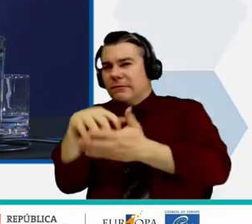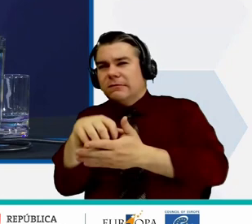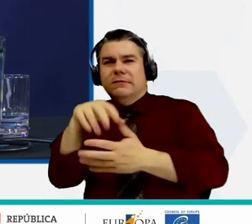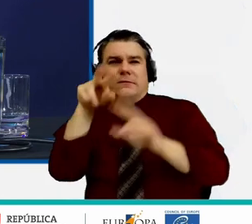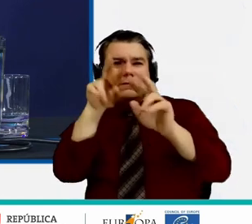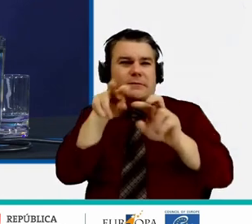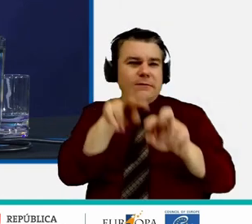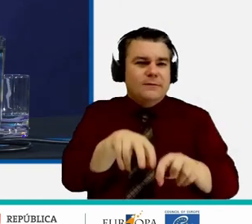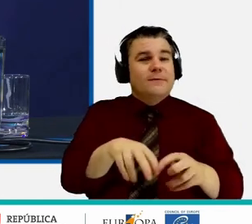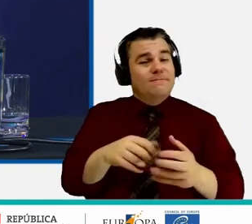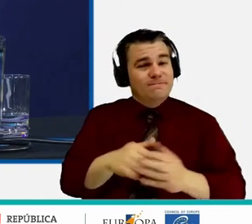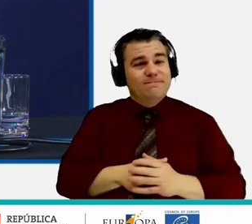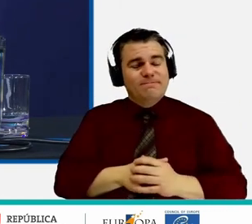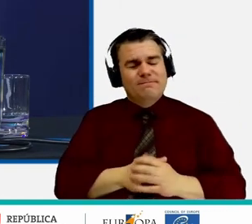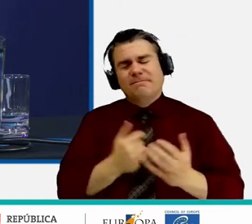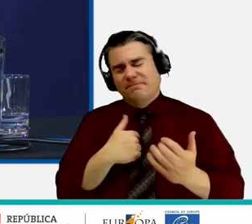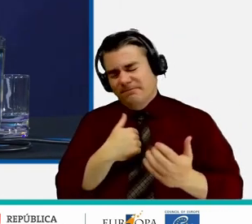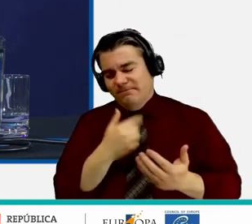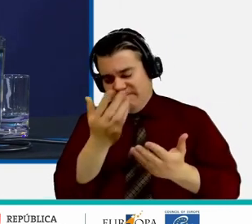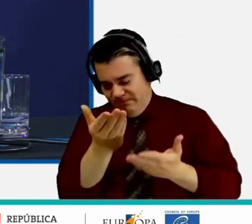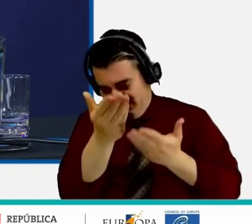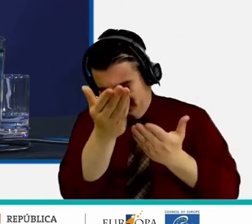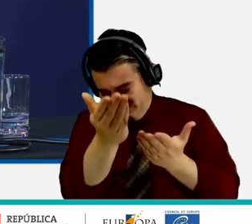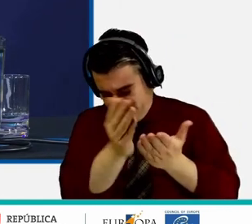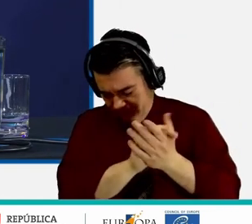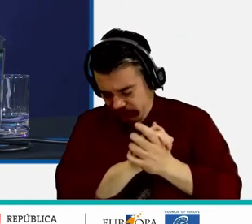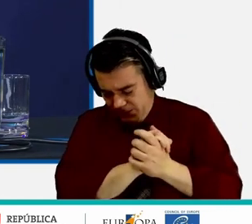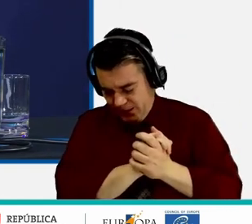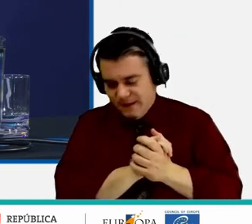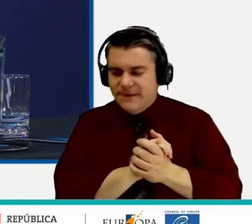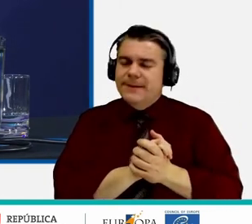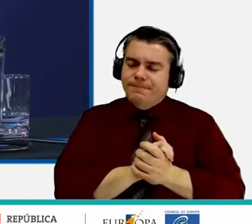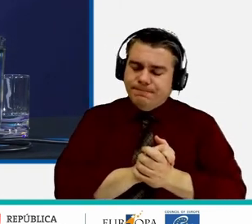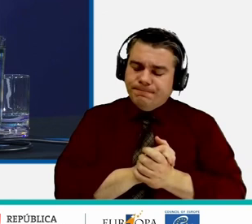And here I have to mention that while we were